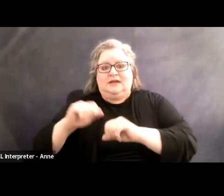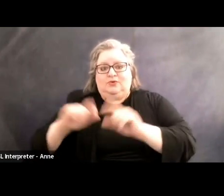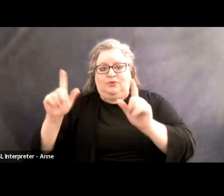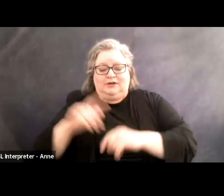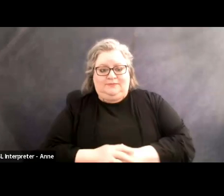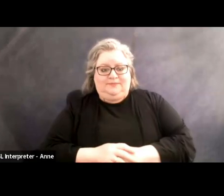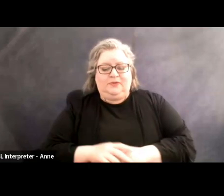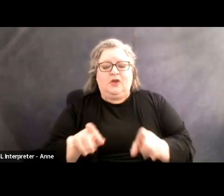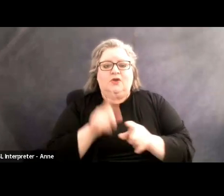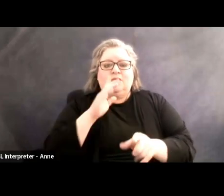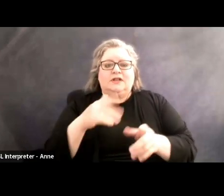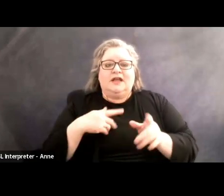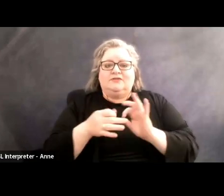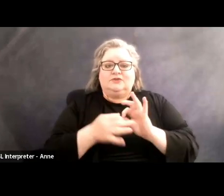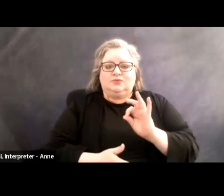be spotlit on your screen.